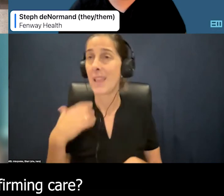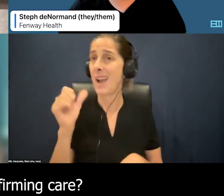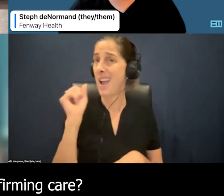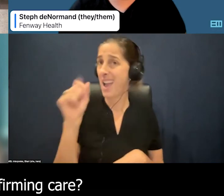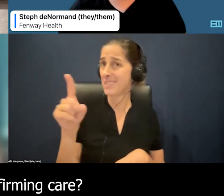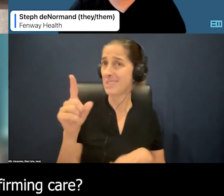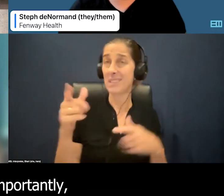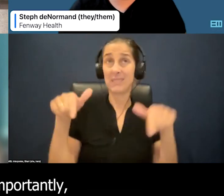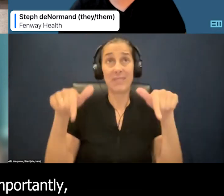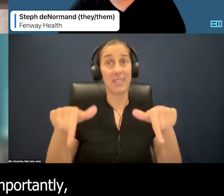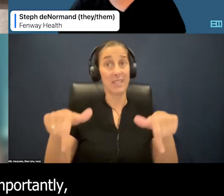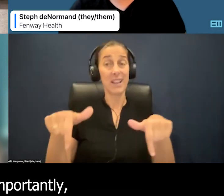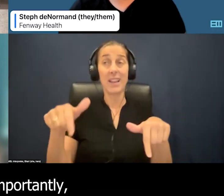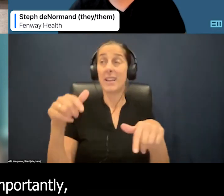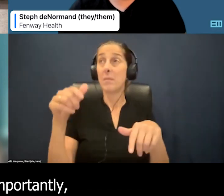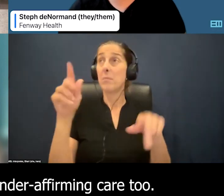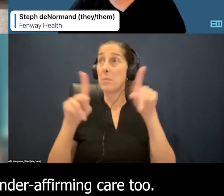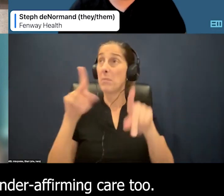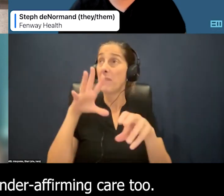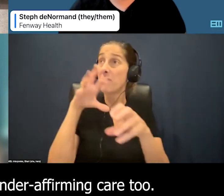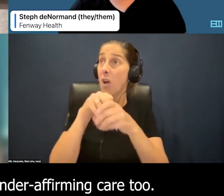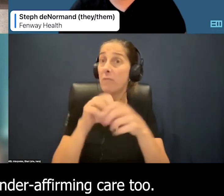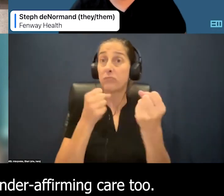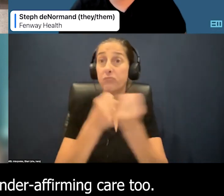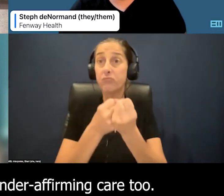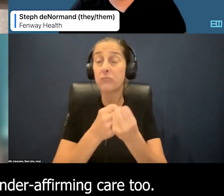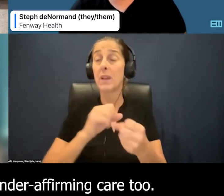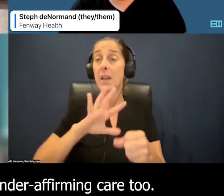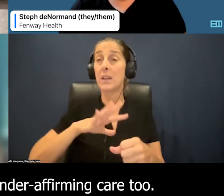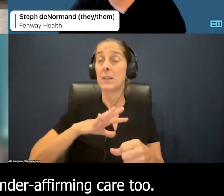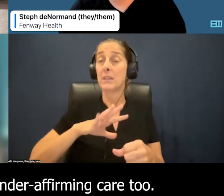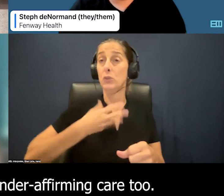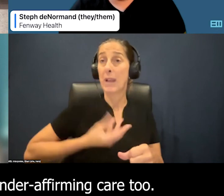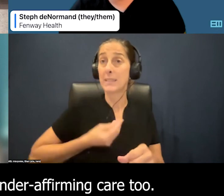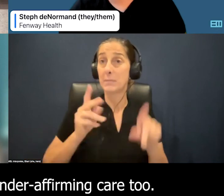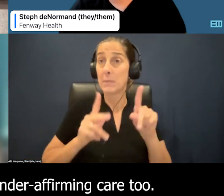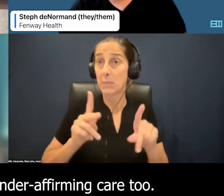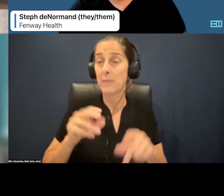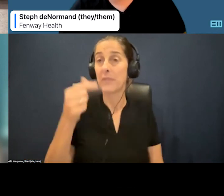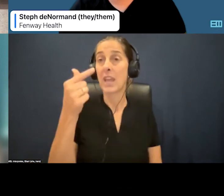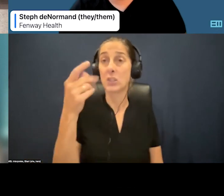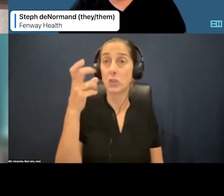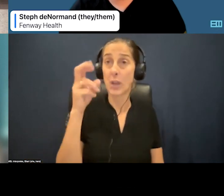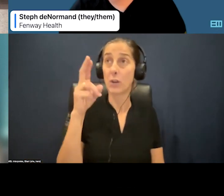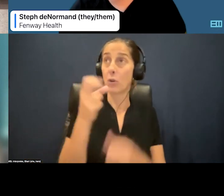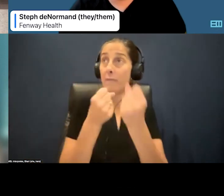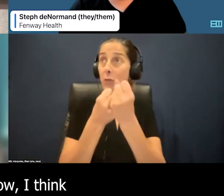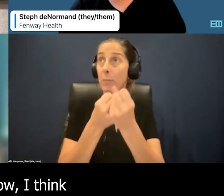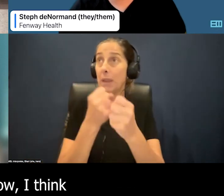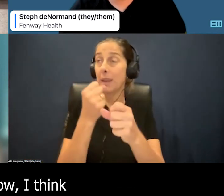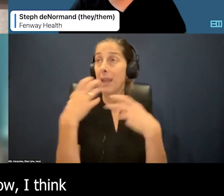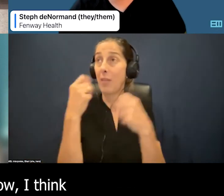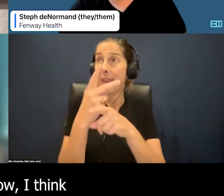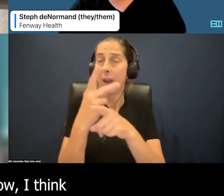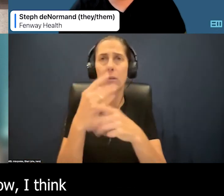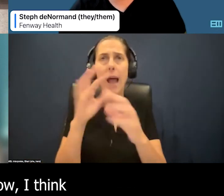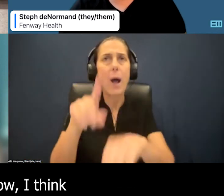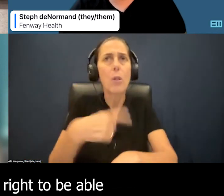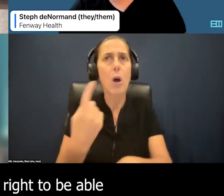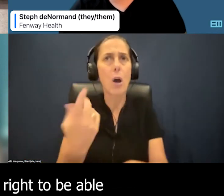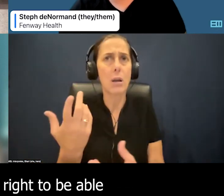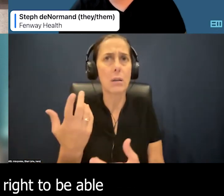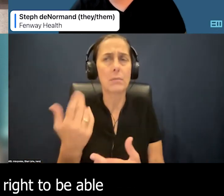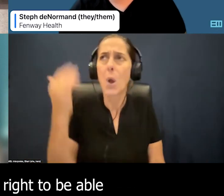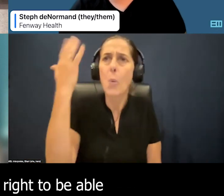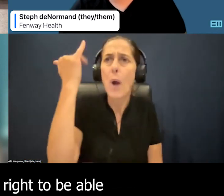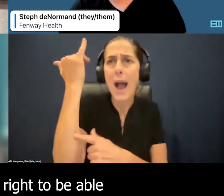doing gender affirming care. I ask, importantly, why they're doing gender affirming care too. I think